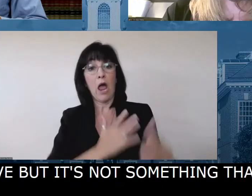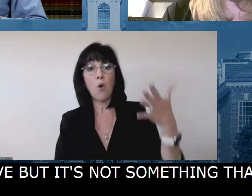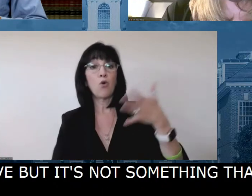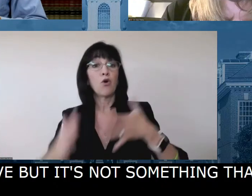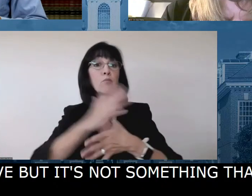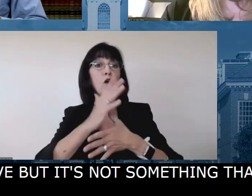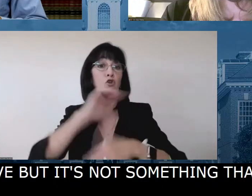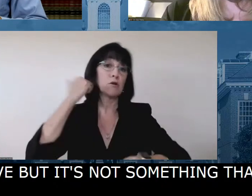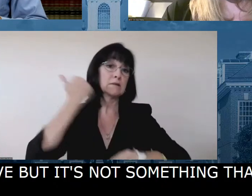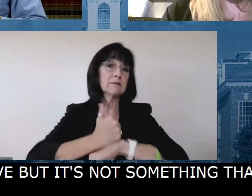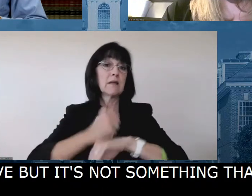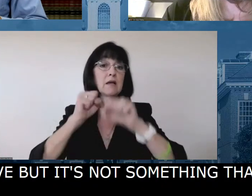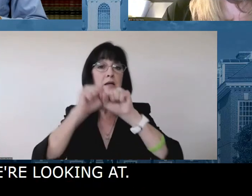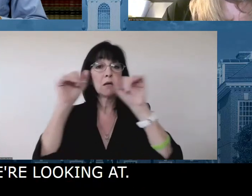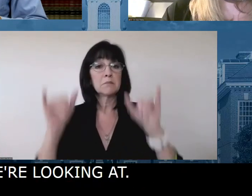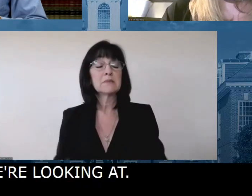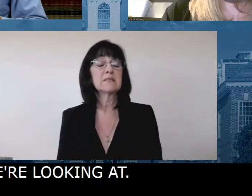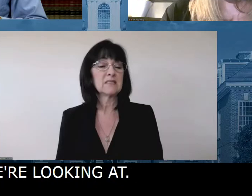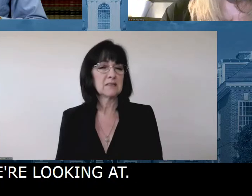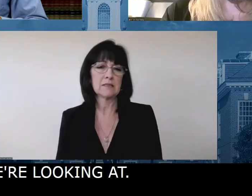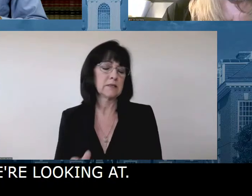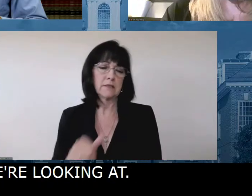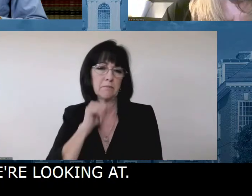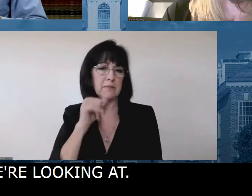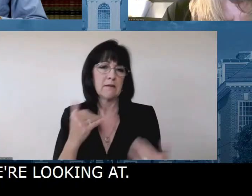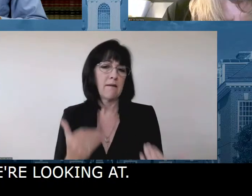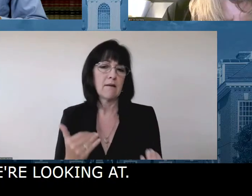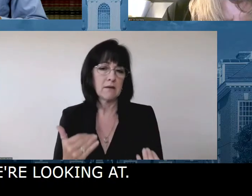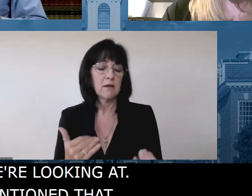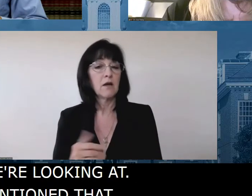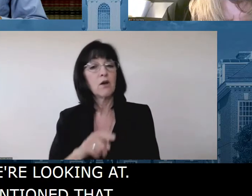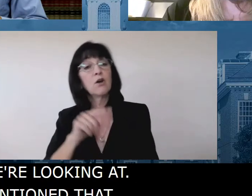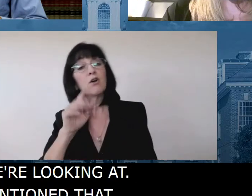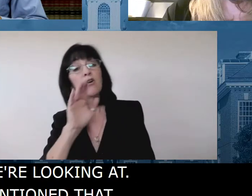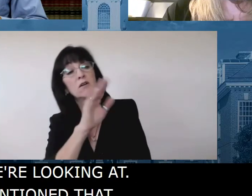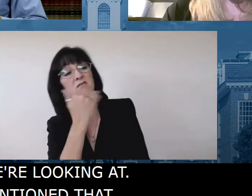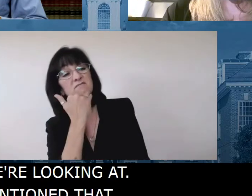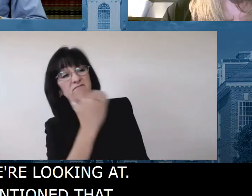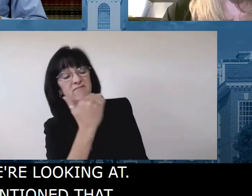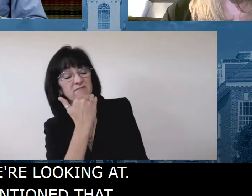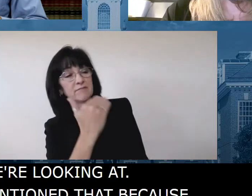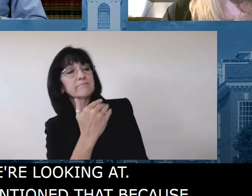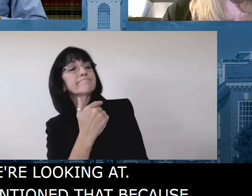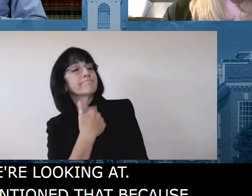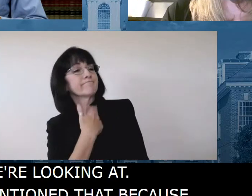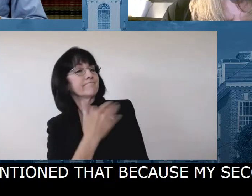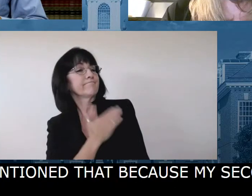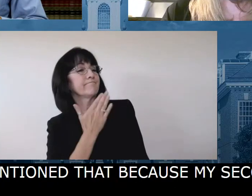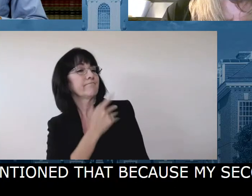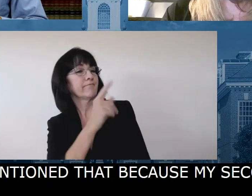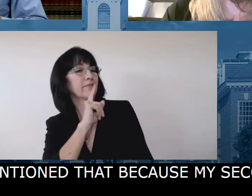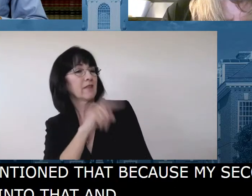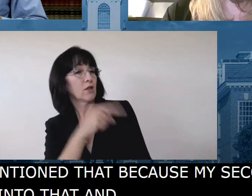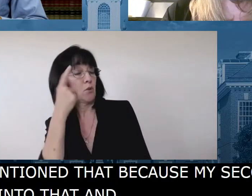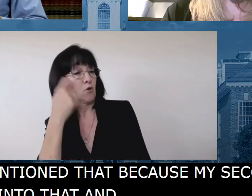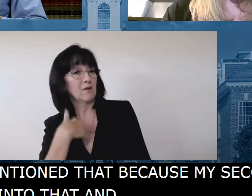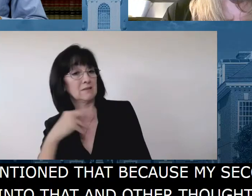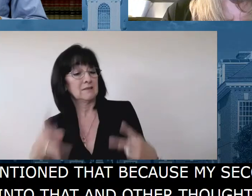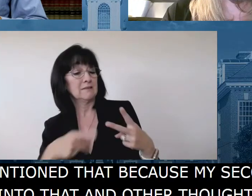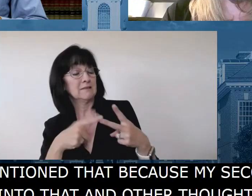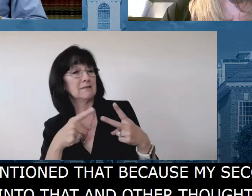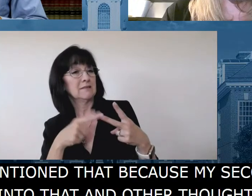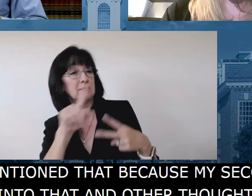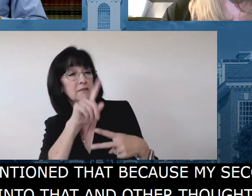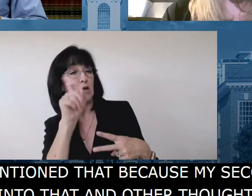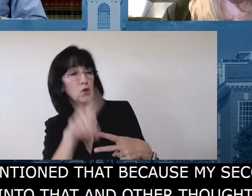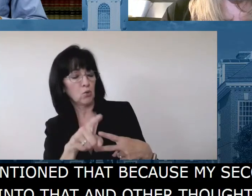you mentioned that, because my second question kind of ties into that and other thoughts. There have been concerns from health experts across